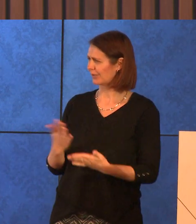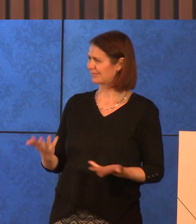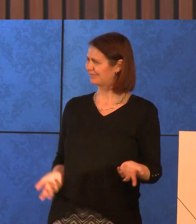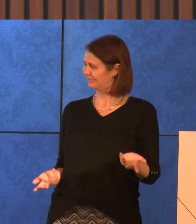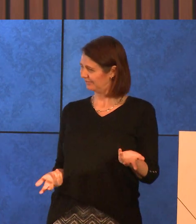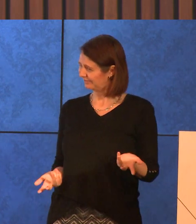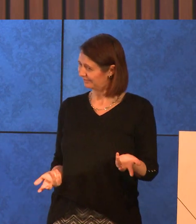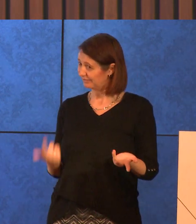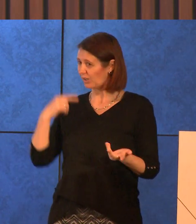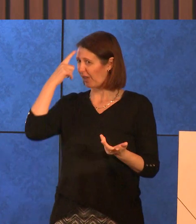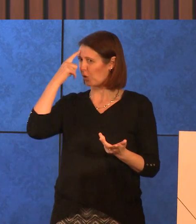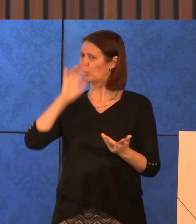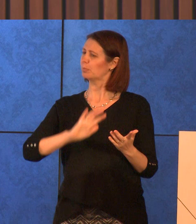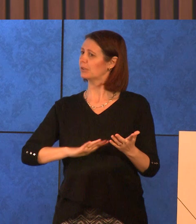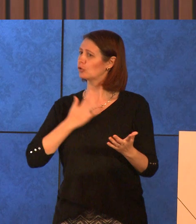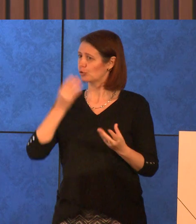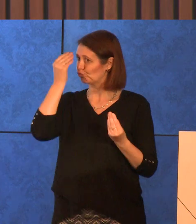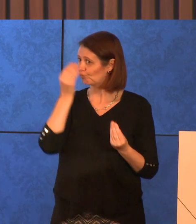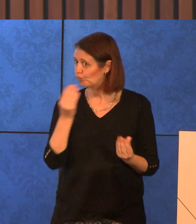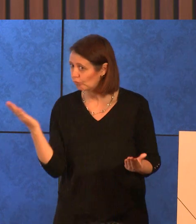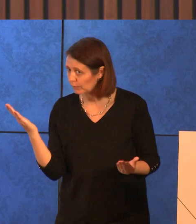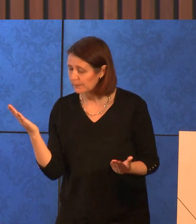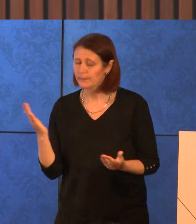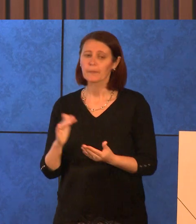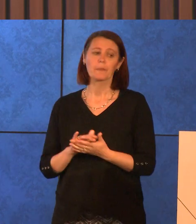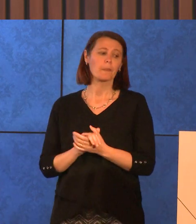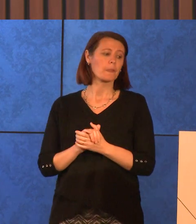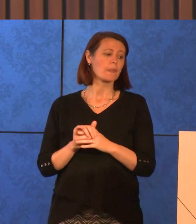thought it might be interesting just to let you know that the